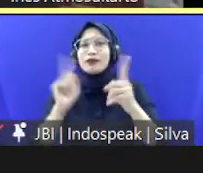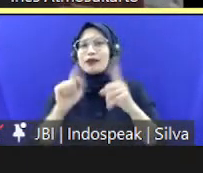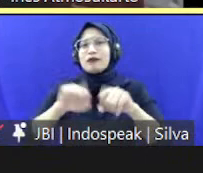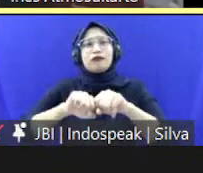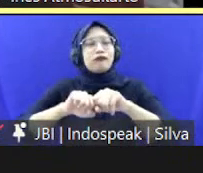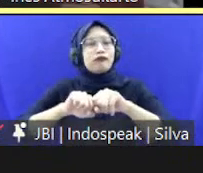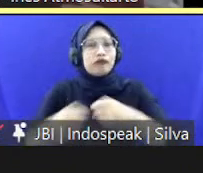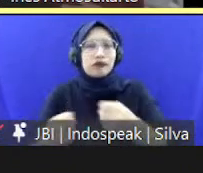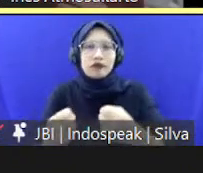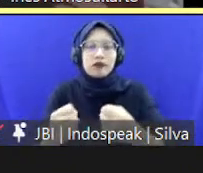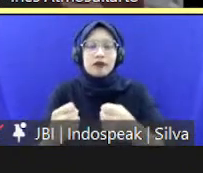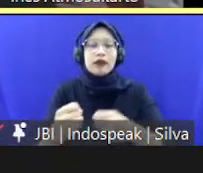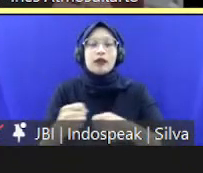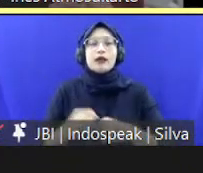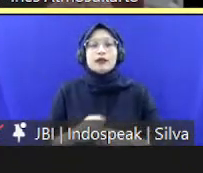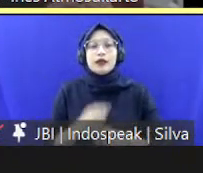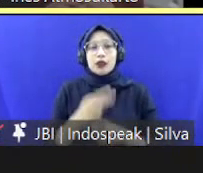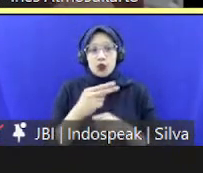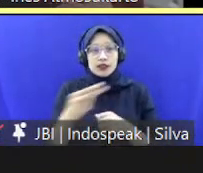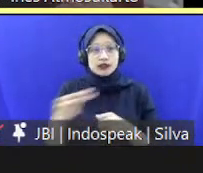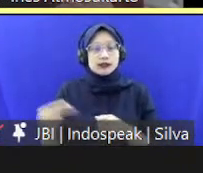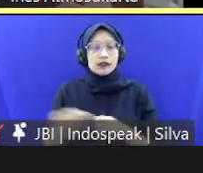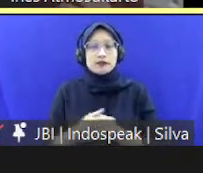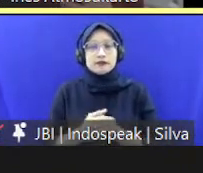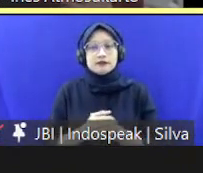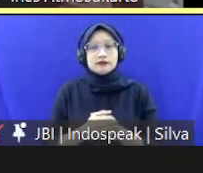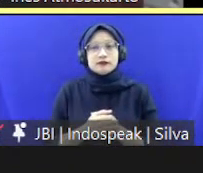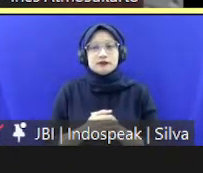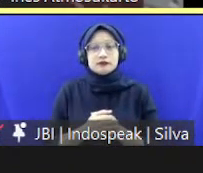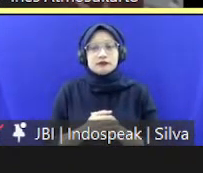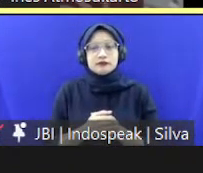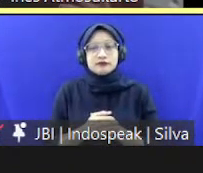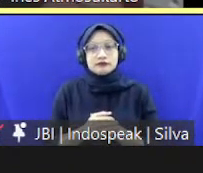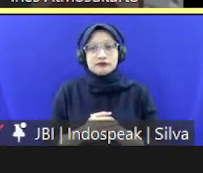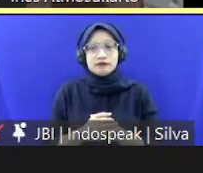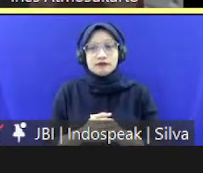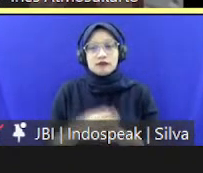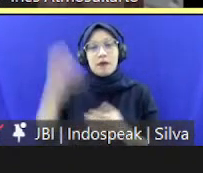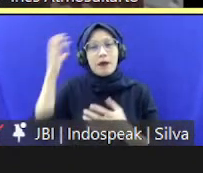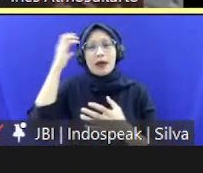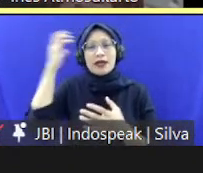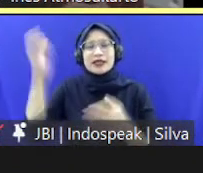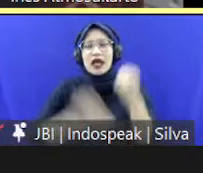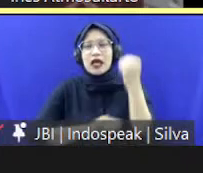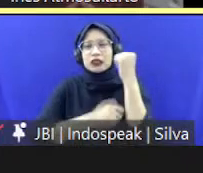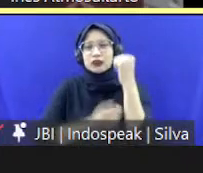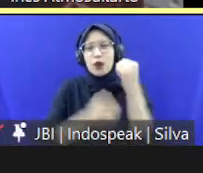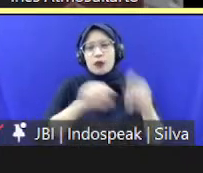Indonesia. And the fact is that the country's response to the pandemic cannot be